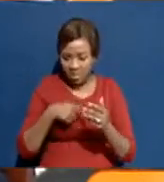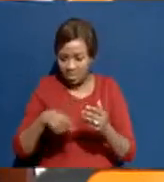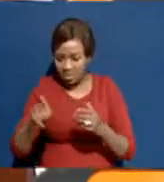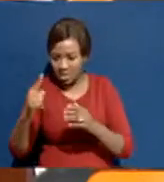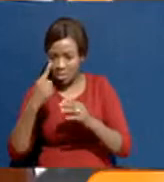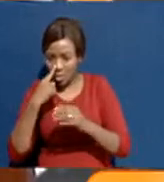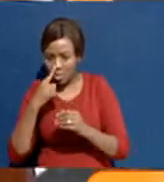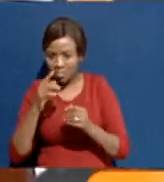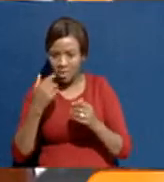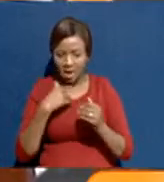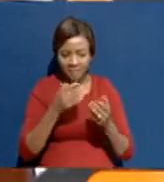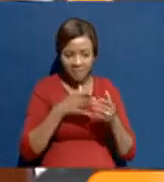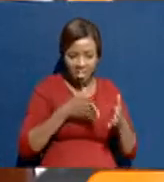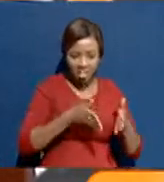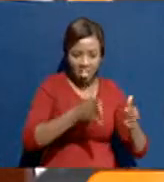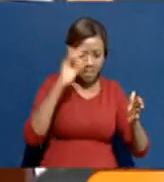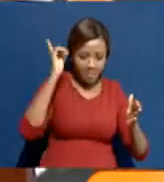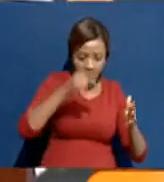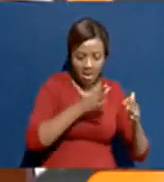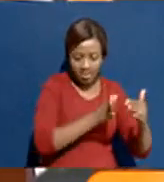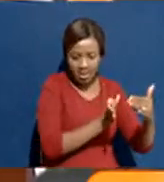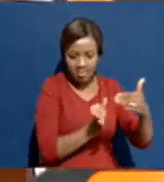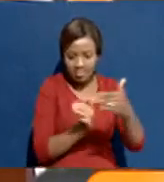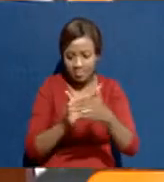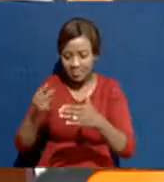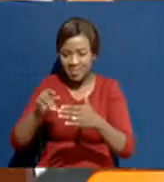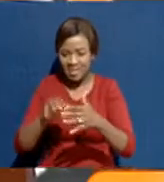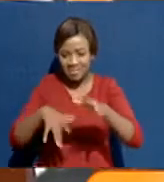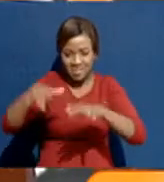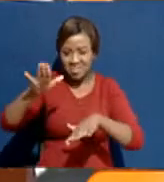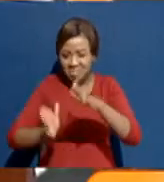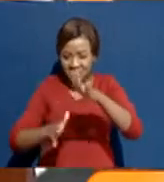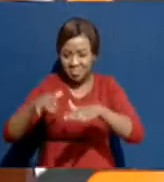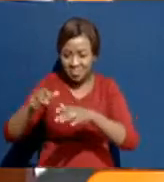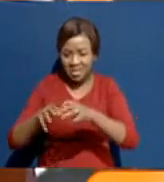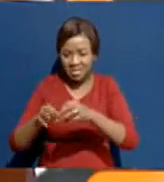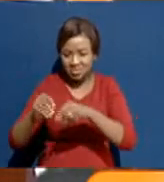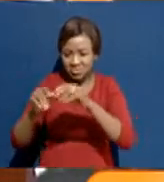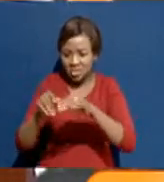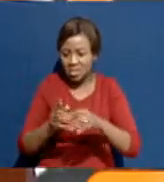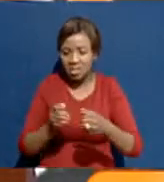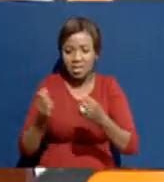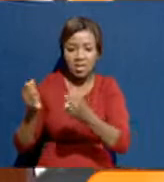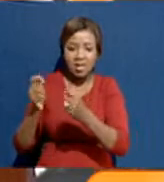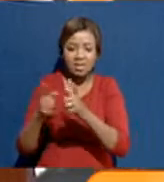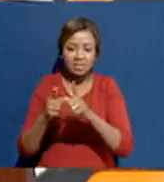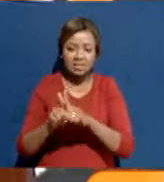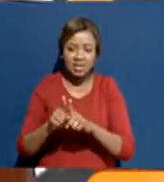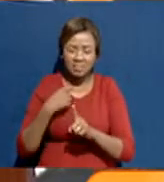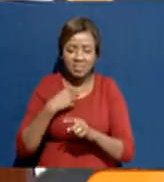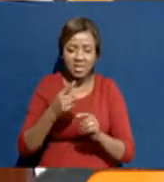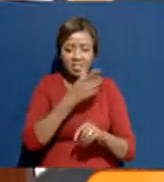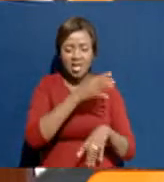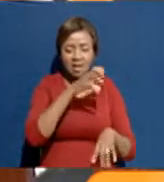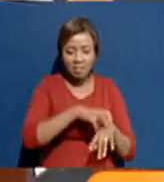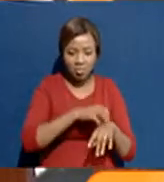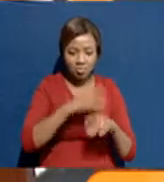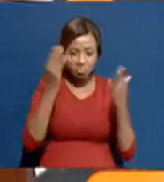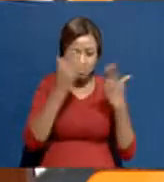So I was lucky because I had met with two of my former schoolmates in the mosque that